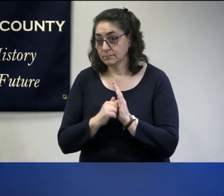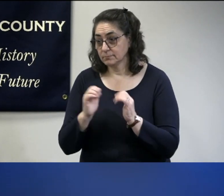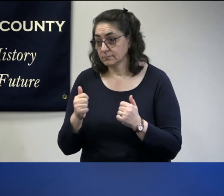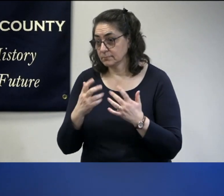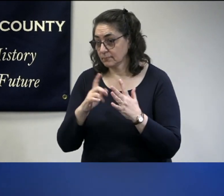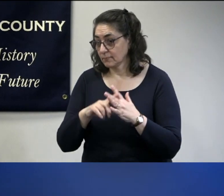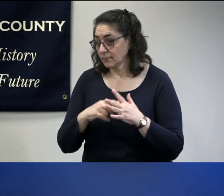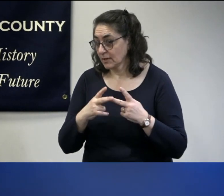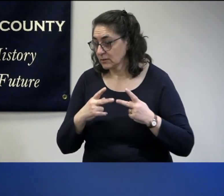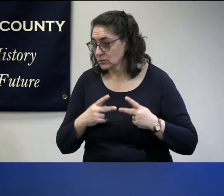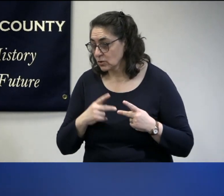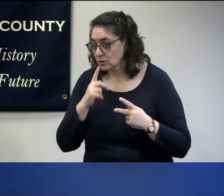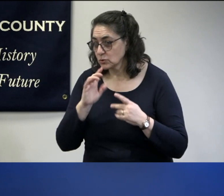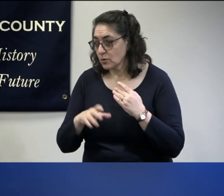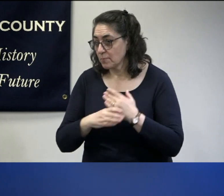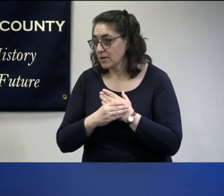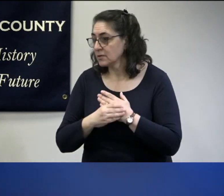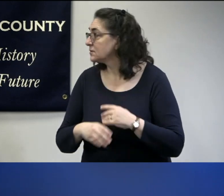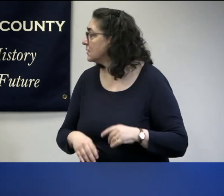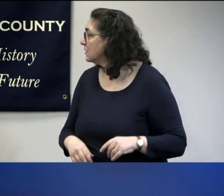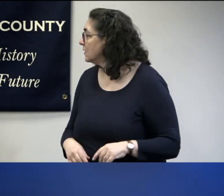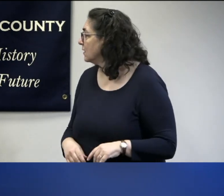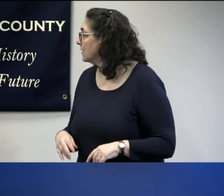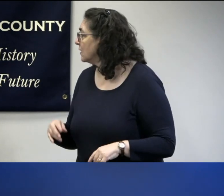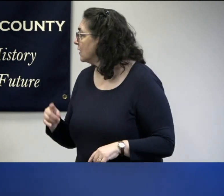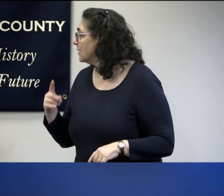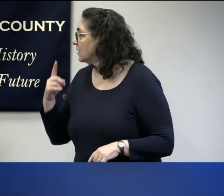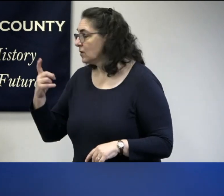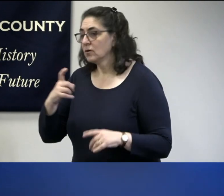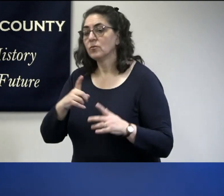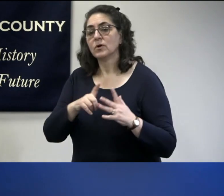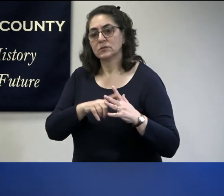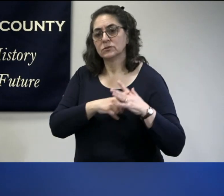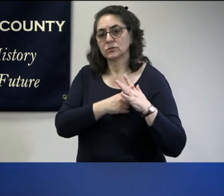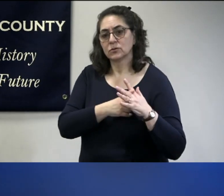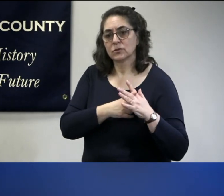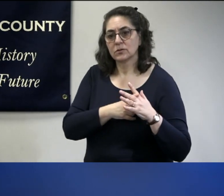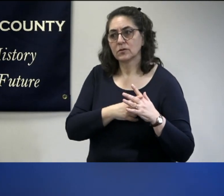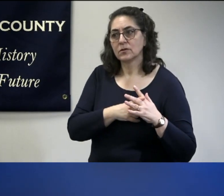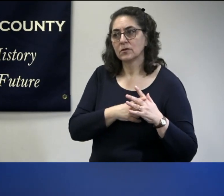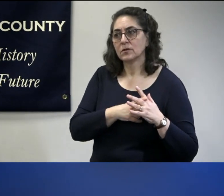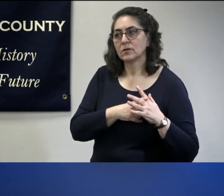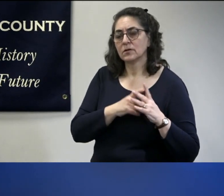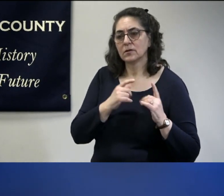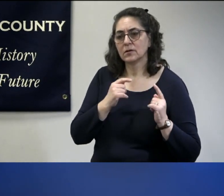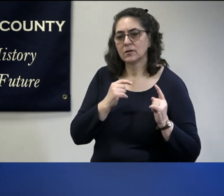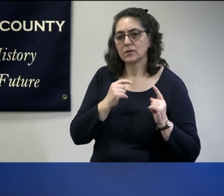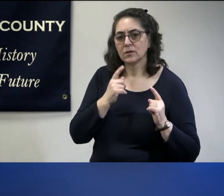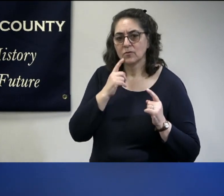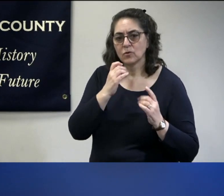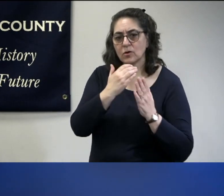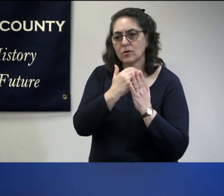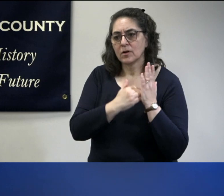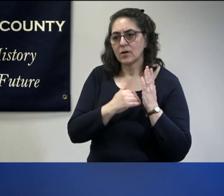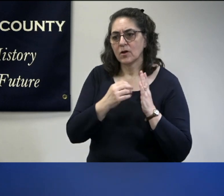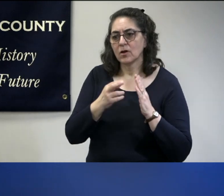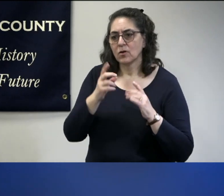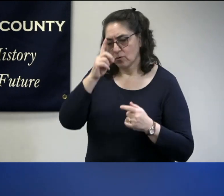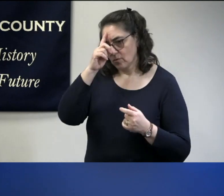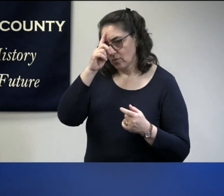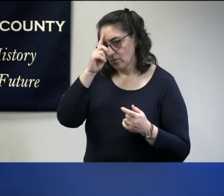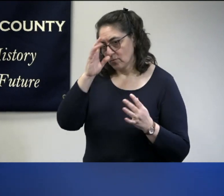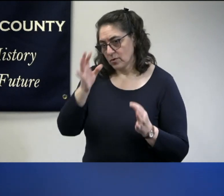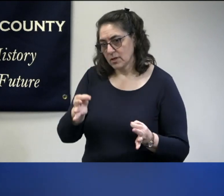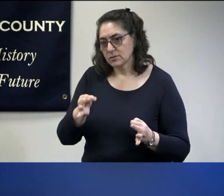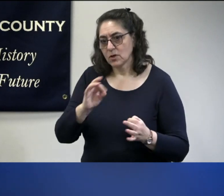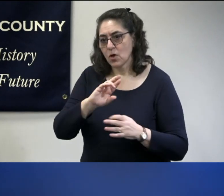or amendments? Yes, Director. We do have one late starter. Just read it in the record. For the record, it's a resolution qualifying New